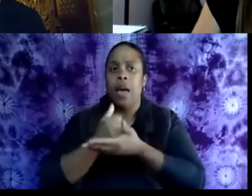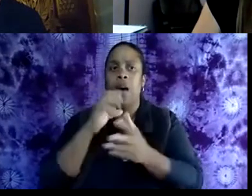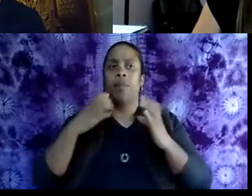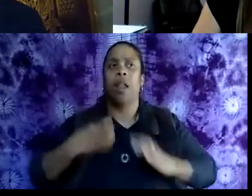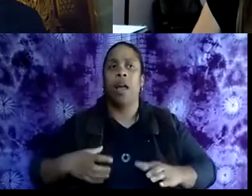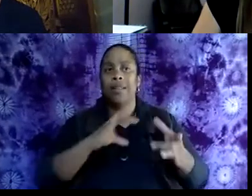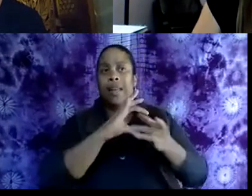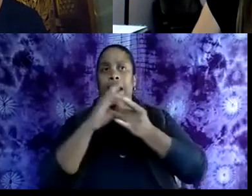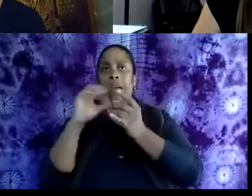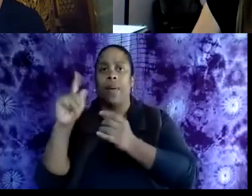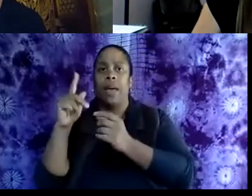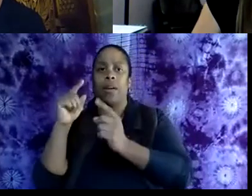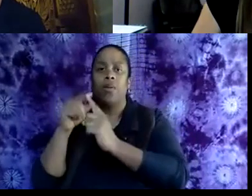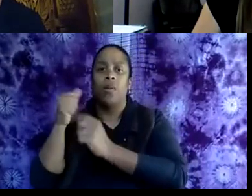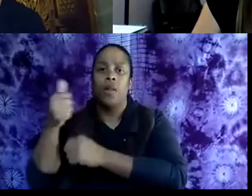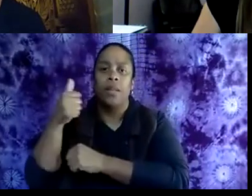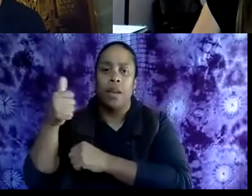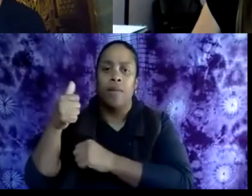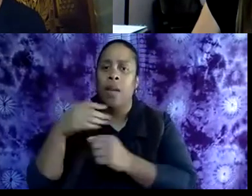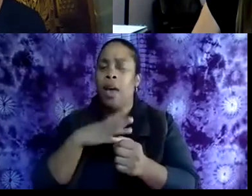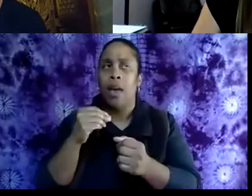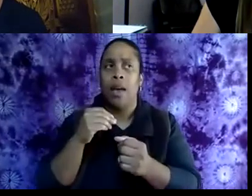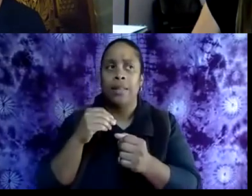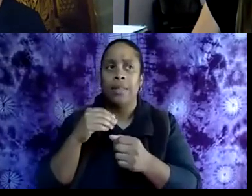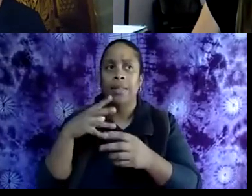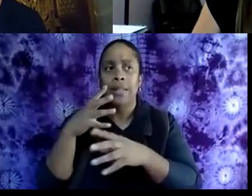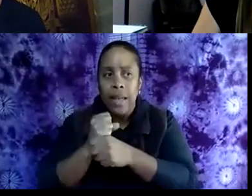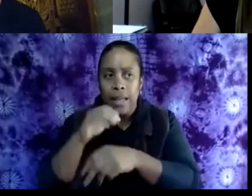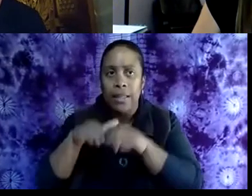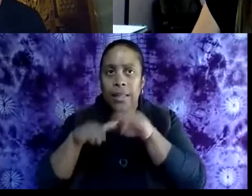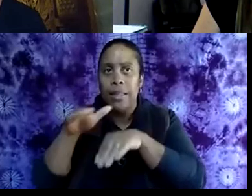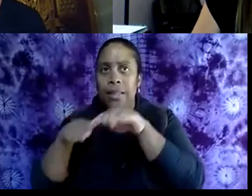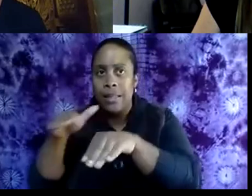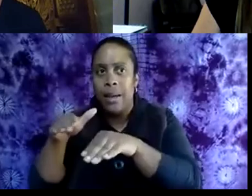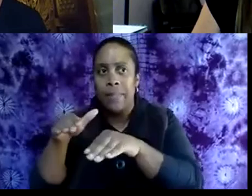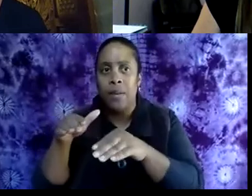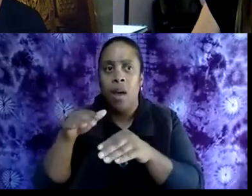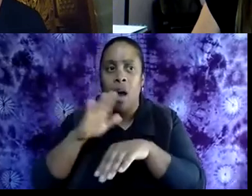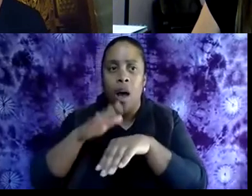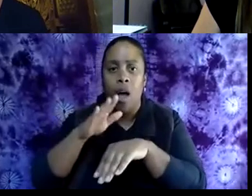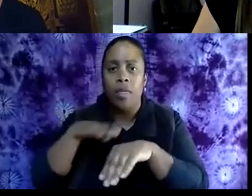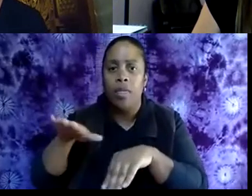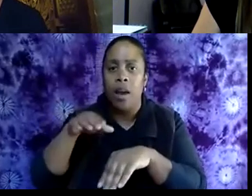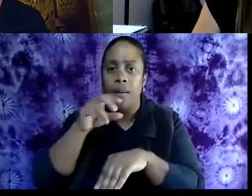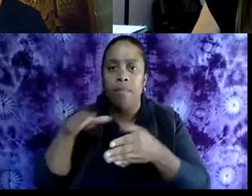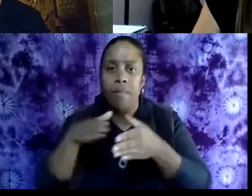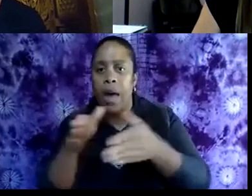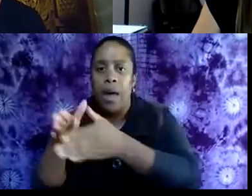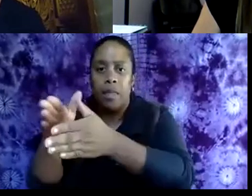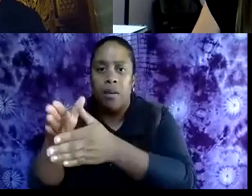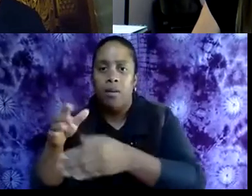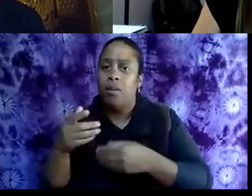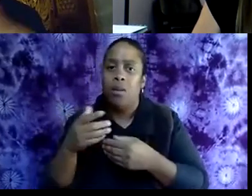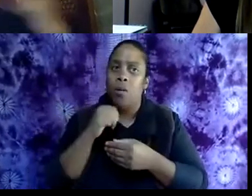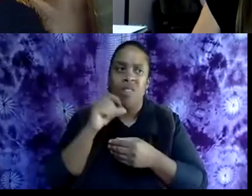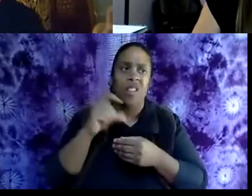empowered to take those action steps to get back on the path that they're put here to lead. And those baby steps count. So it doesn't have to